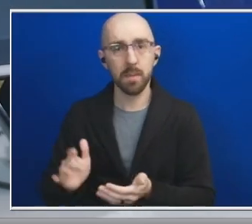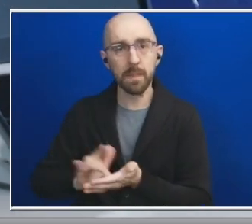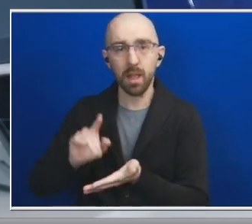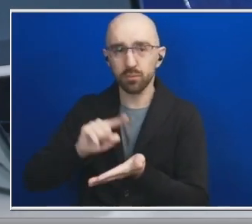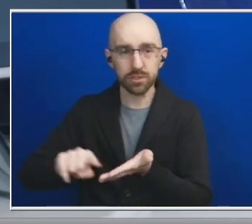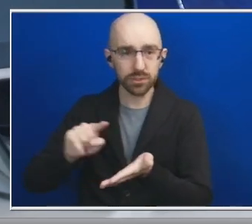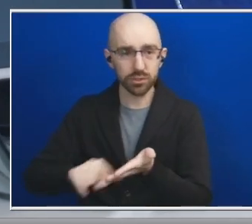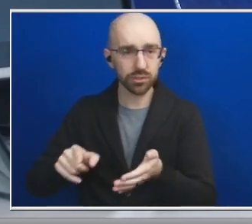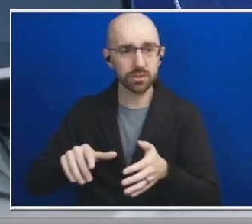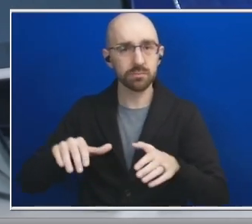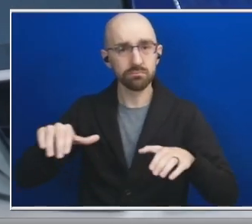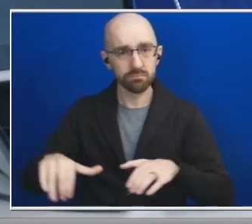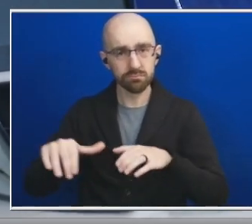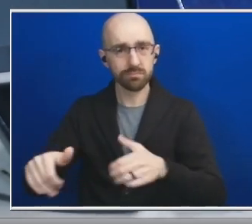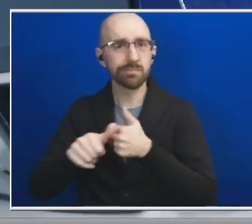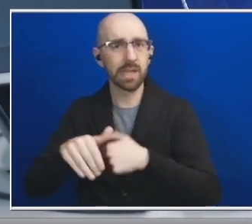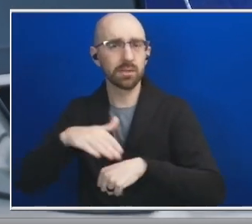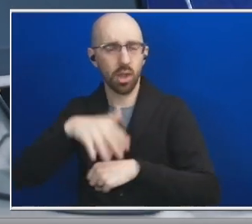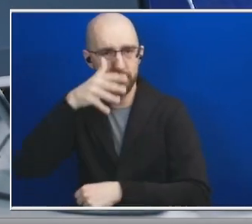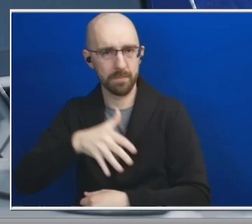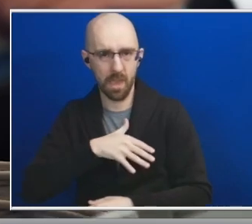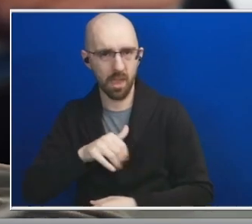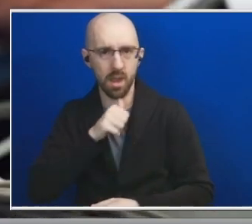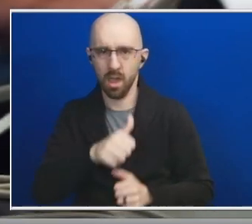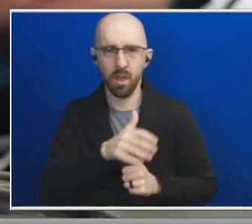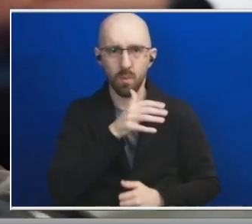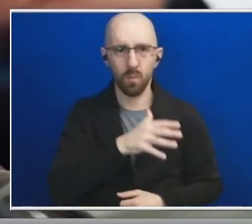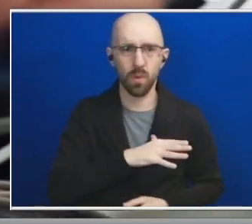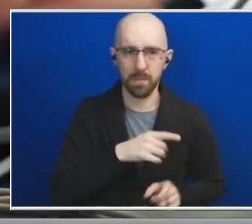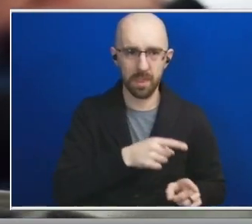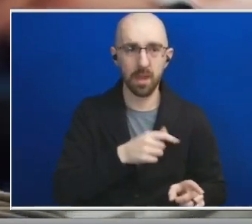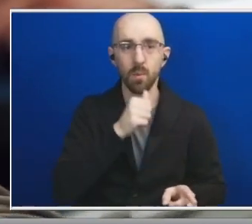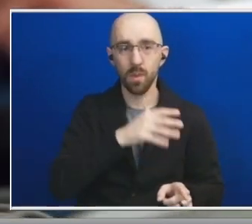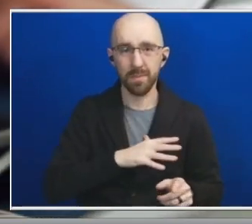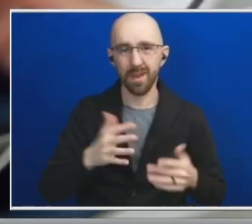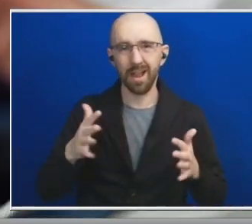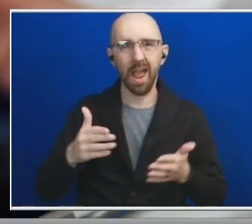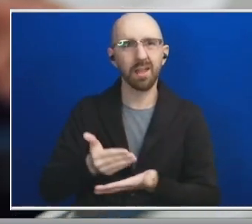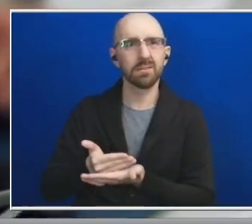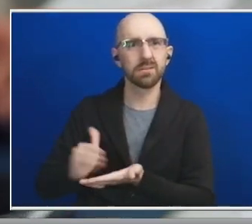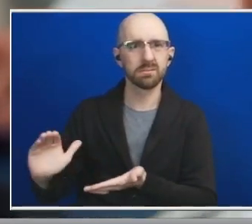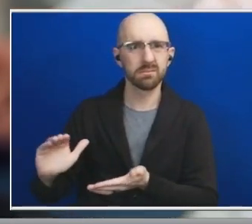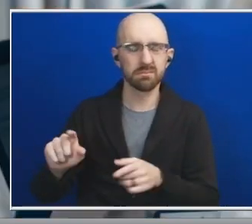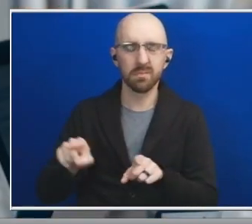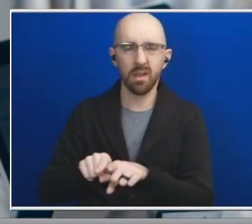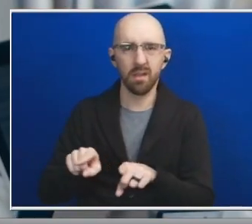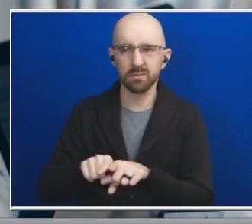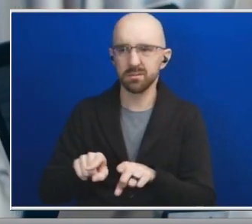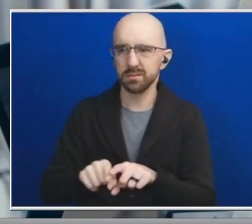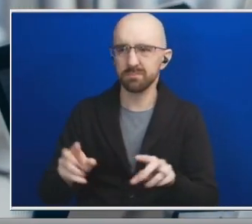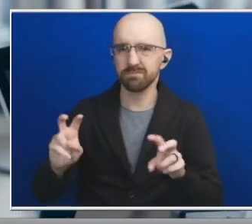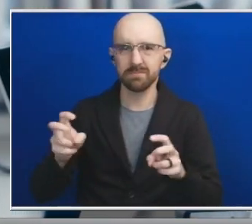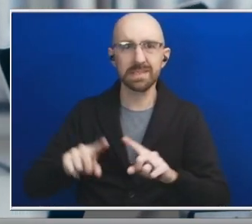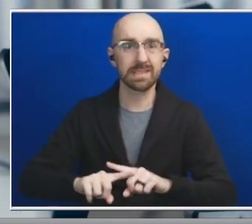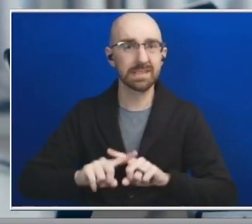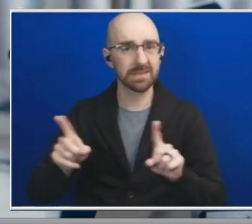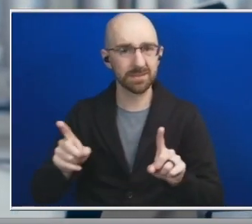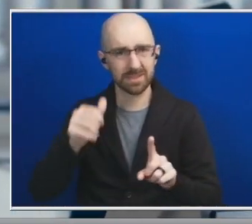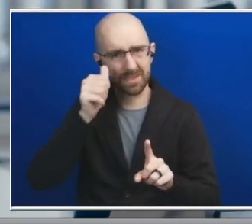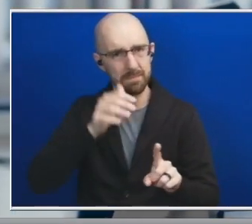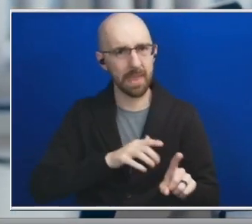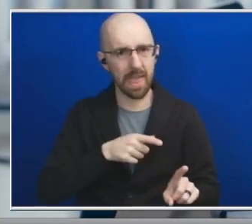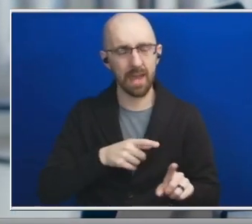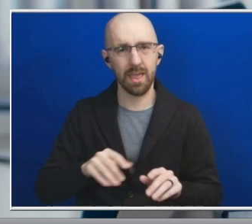on men and not women, and women are kind of disregarded as being different than men biologically